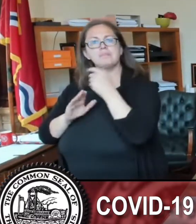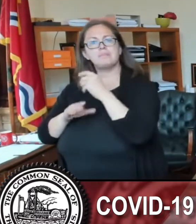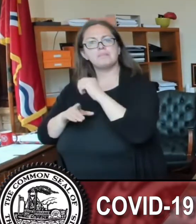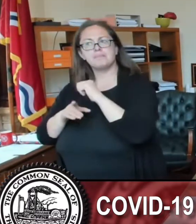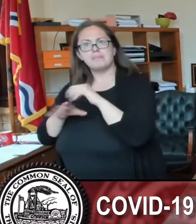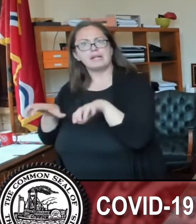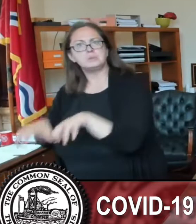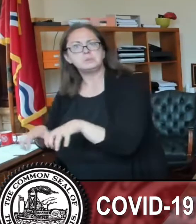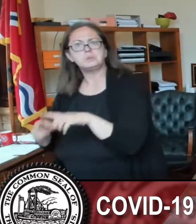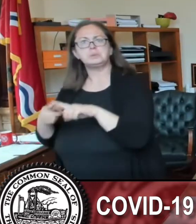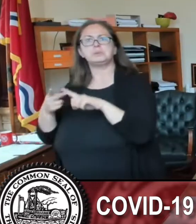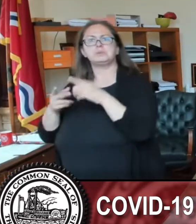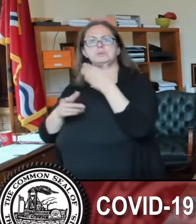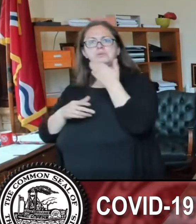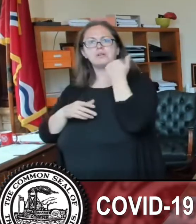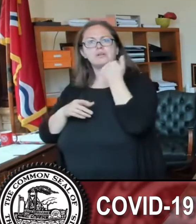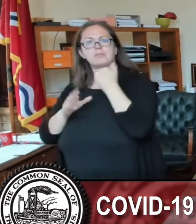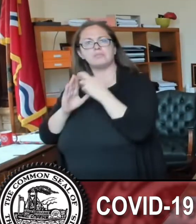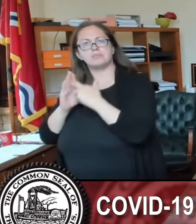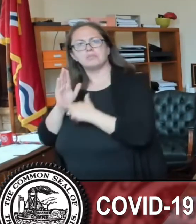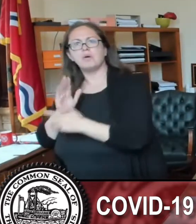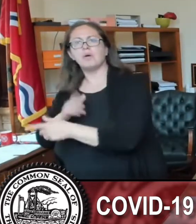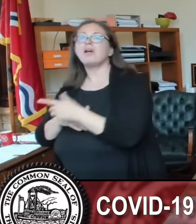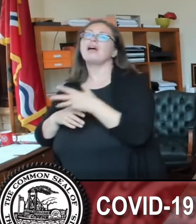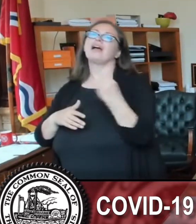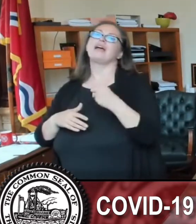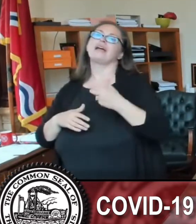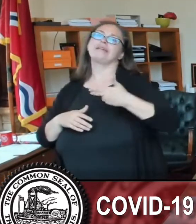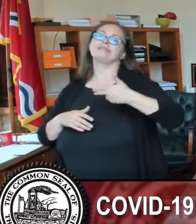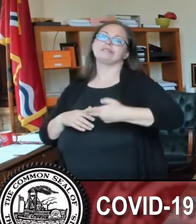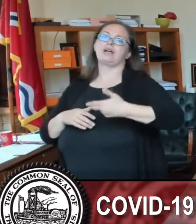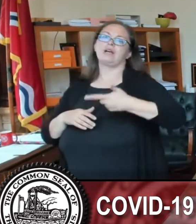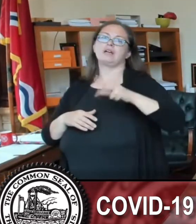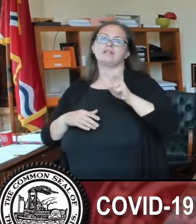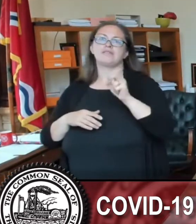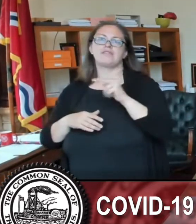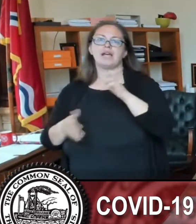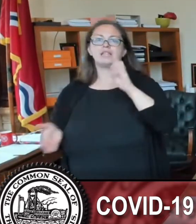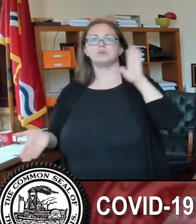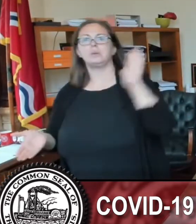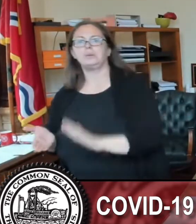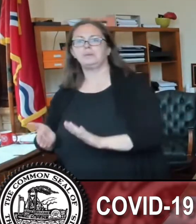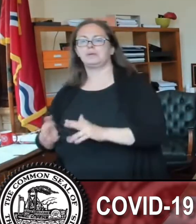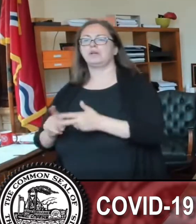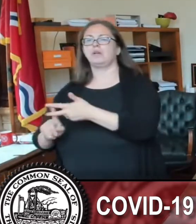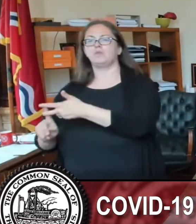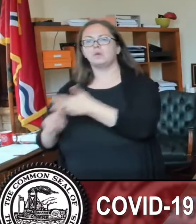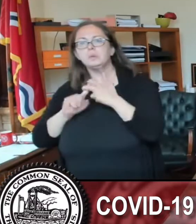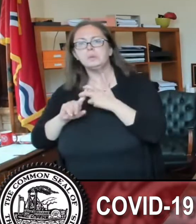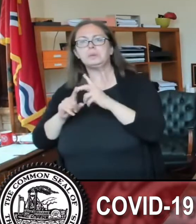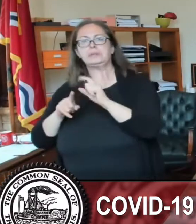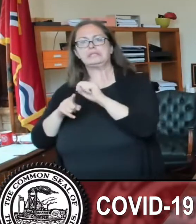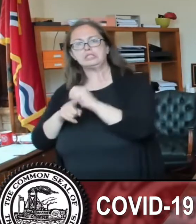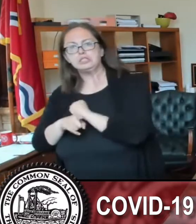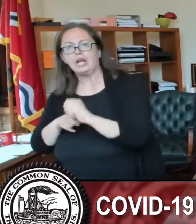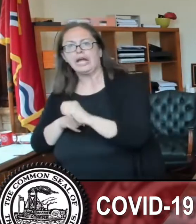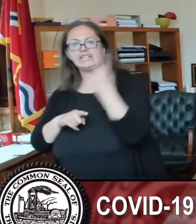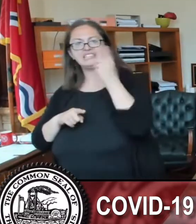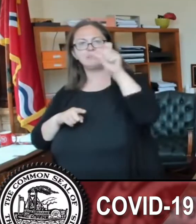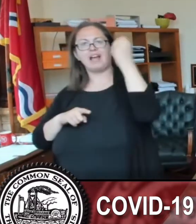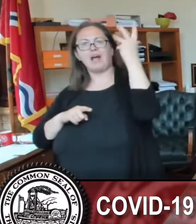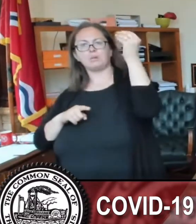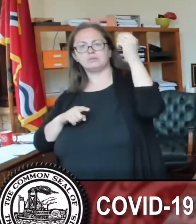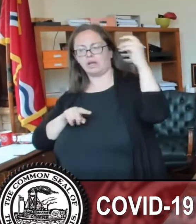practices. It's also about reducing gun violence. It's about recruiting. It's about training.